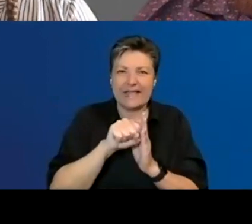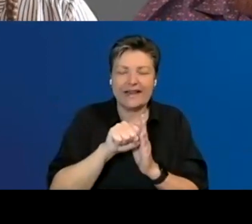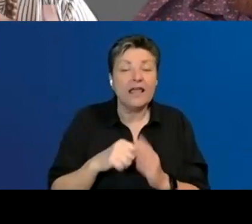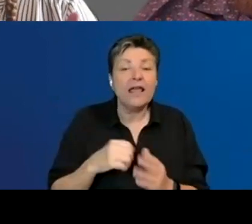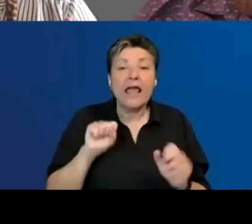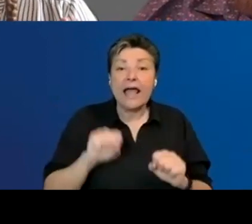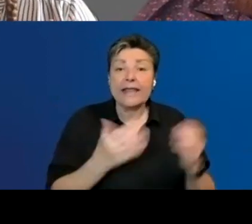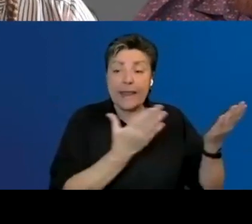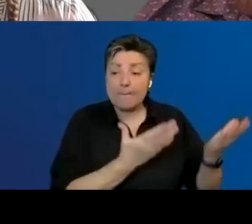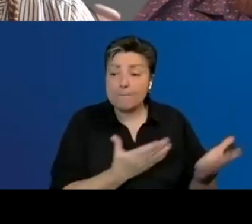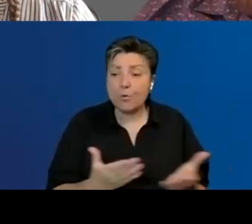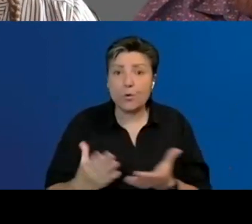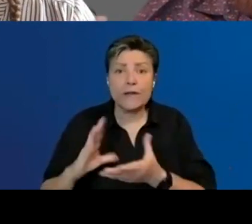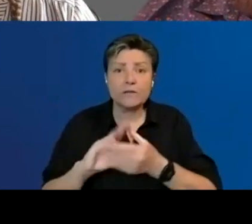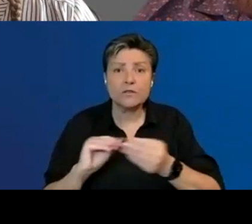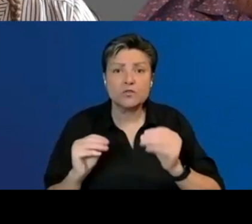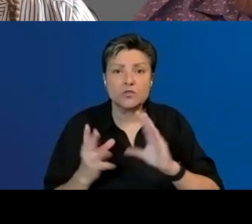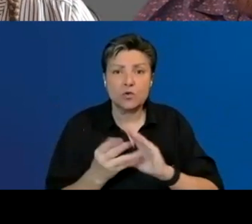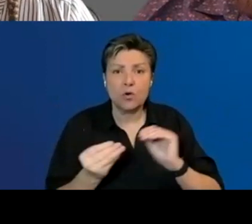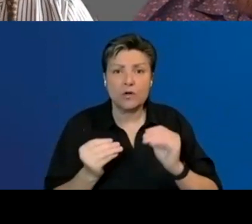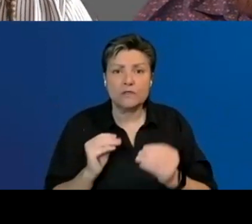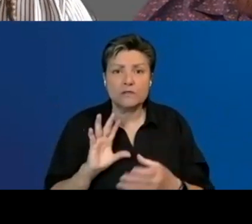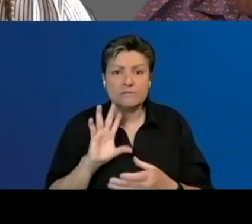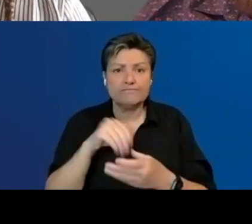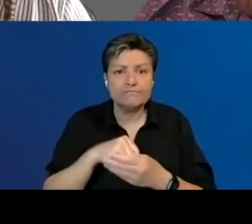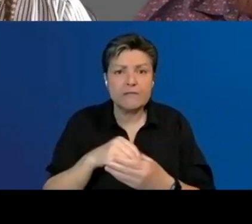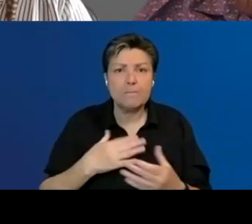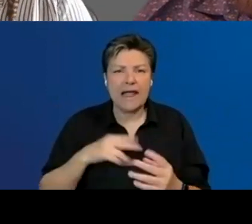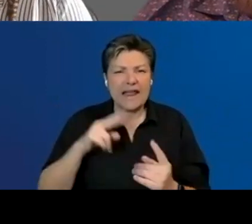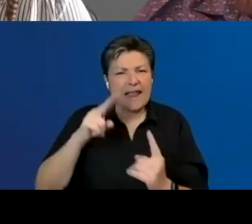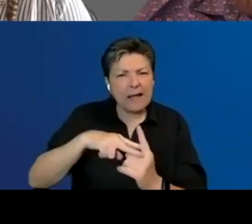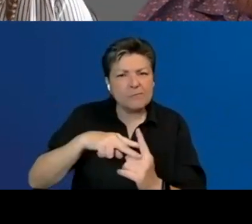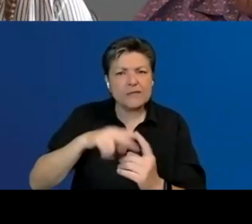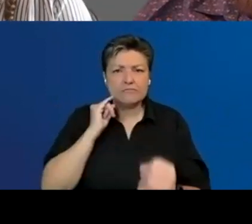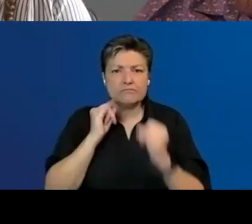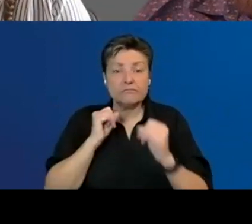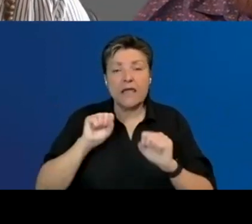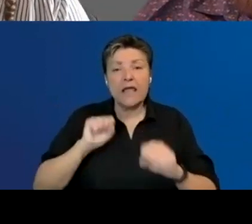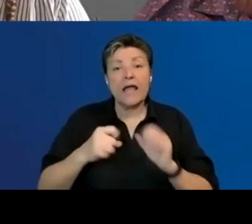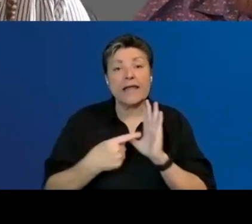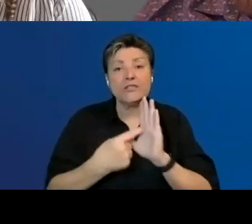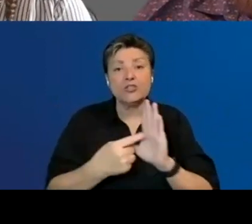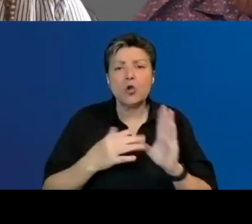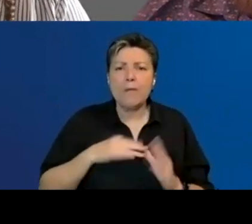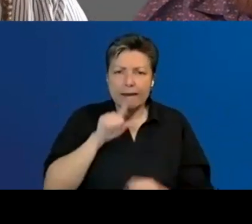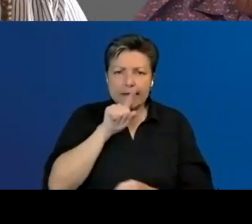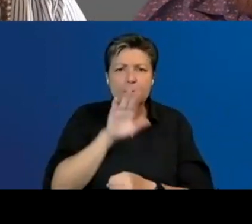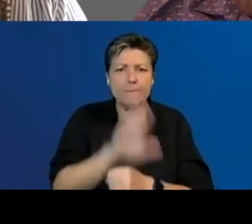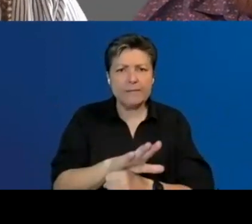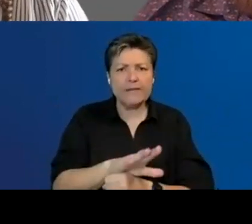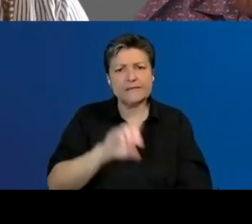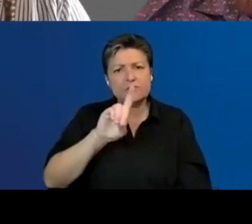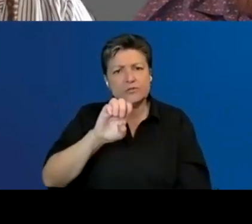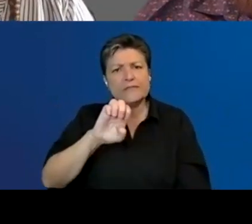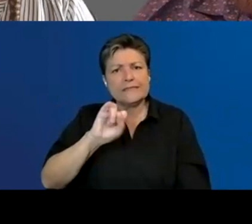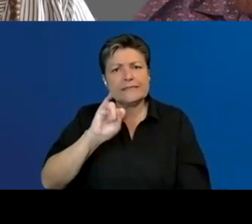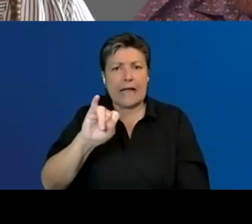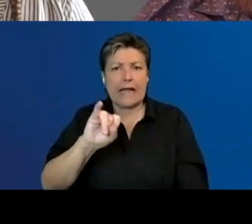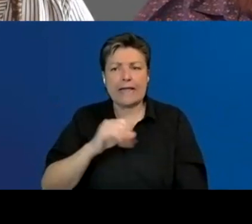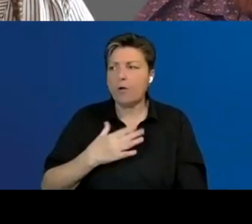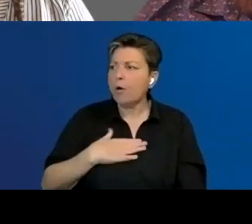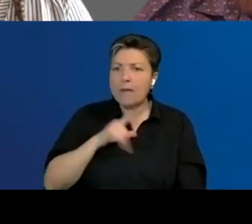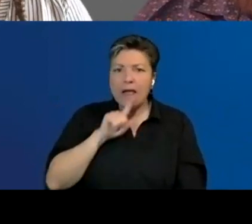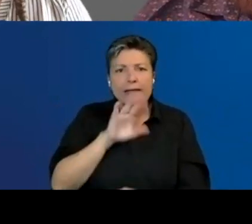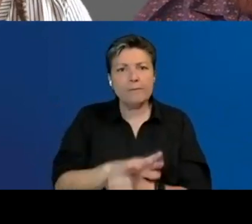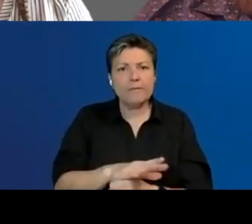those stories into my applications and interviews, where I can show my commitment to DEI or my commitment to accessibility. And